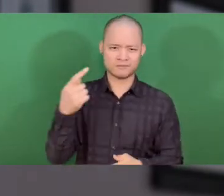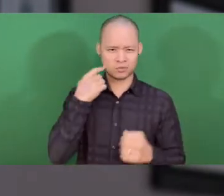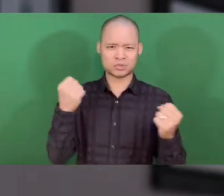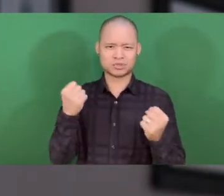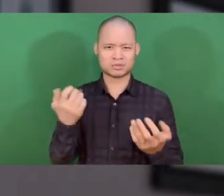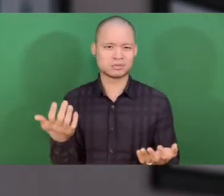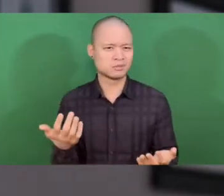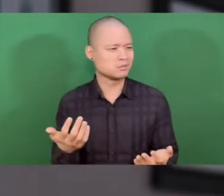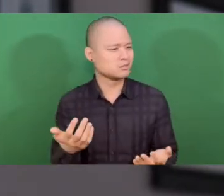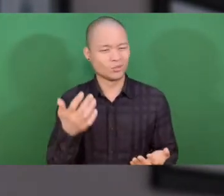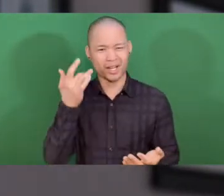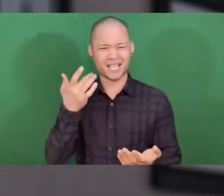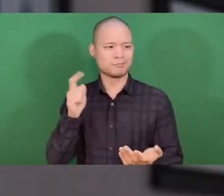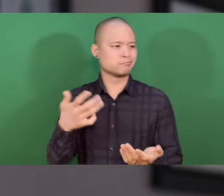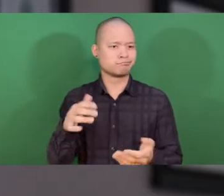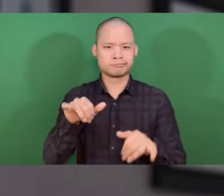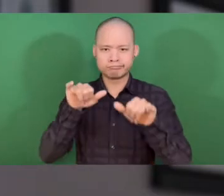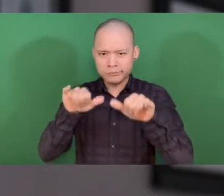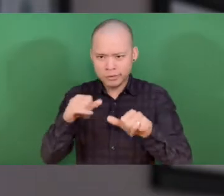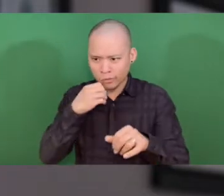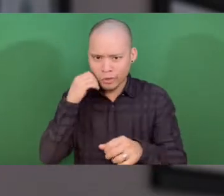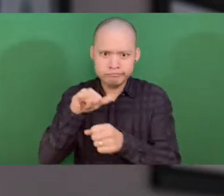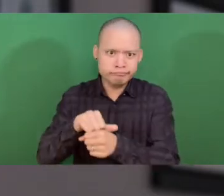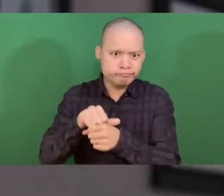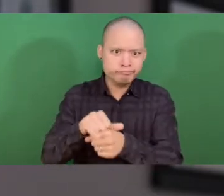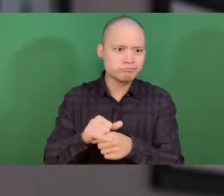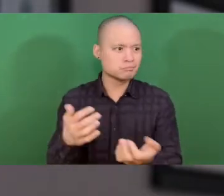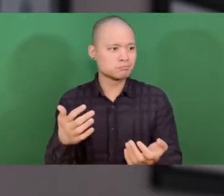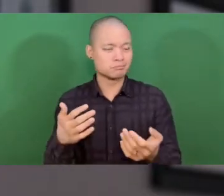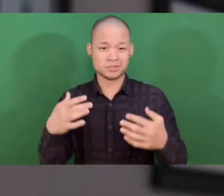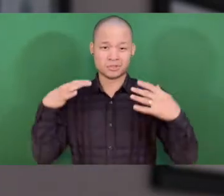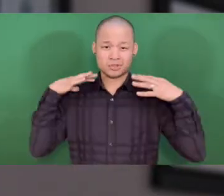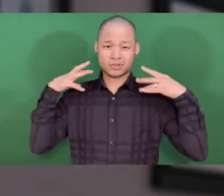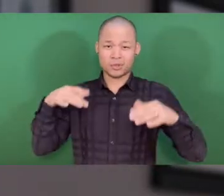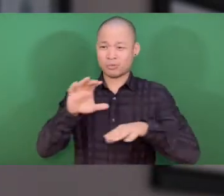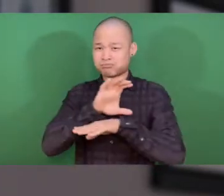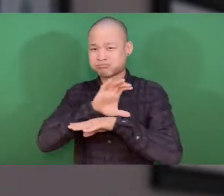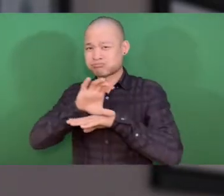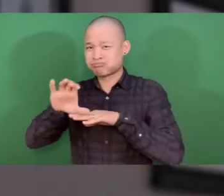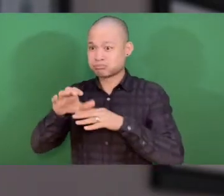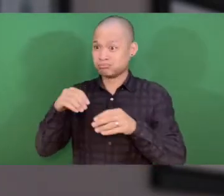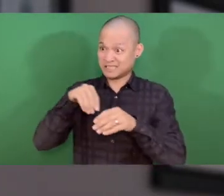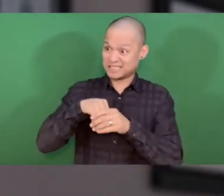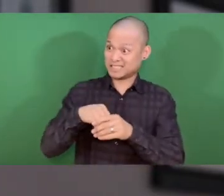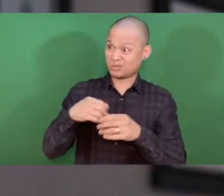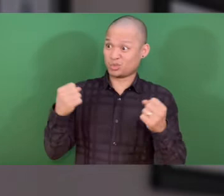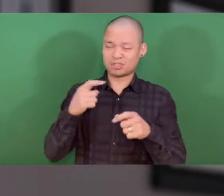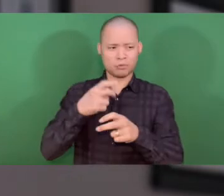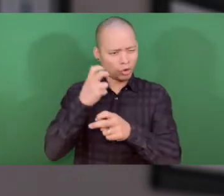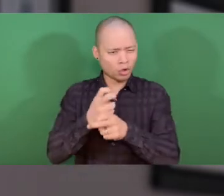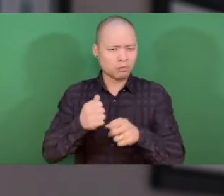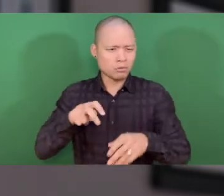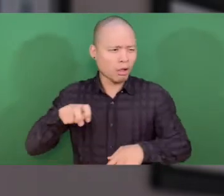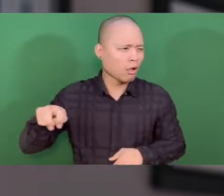you know you're going to have to stay in a lot because it's so hard to get around in a wheelchair in Winnipeg in the winter. And so I wondered if you could